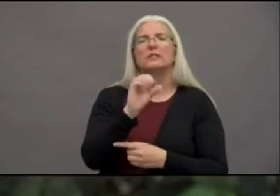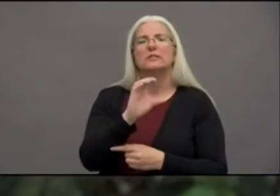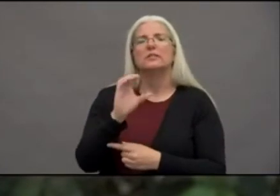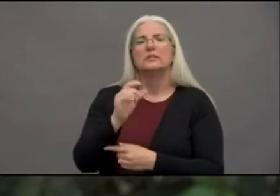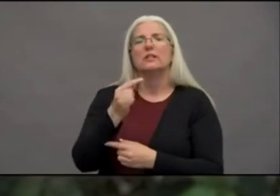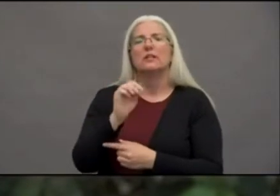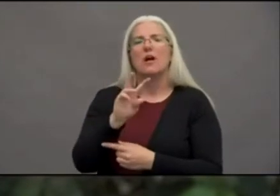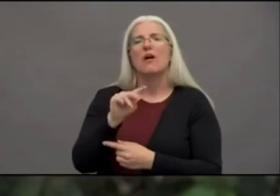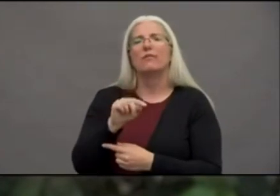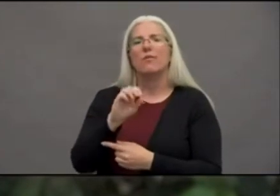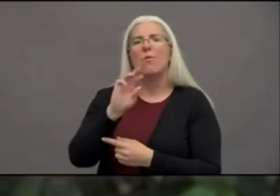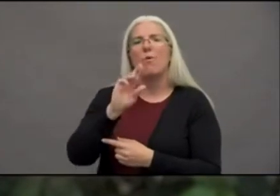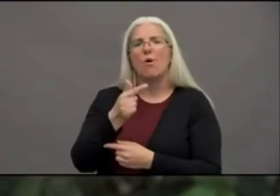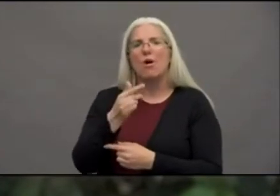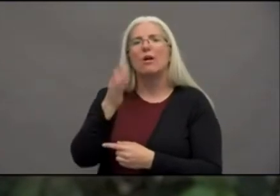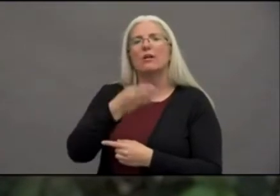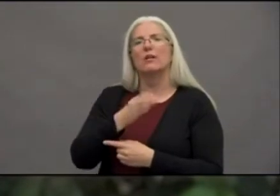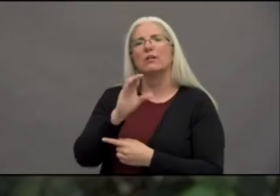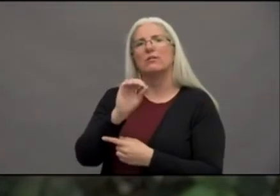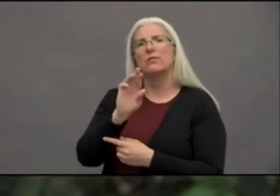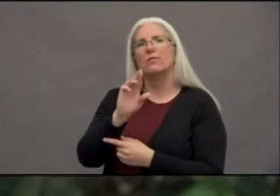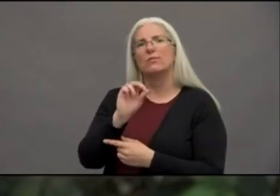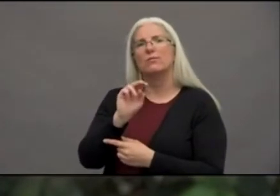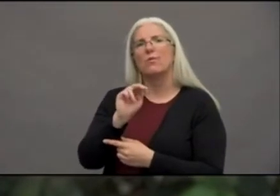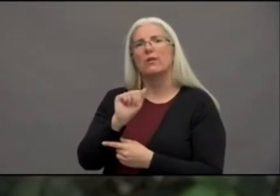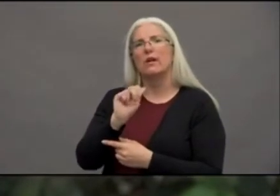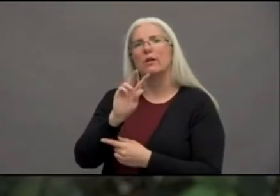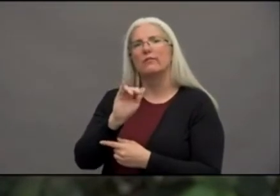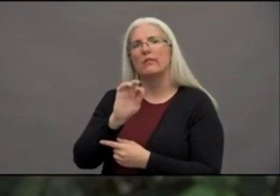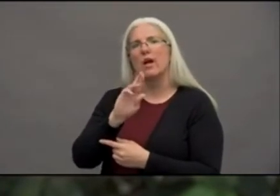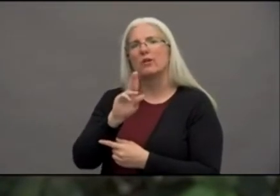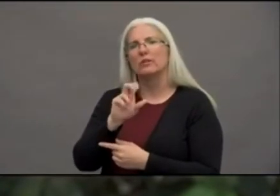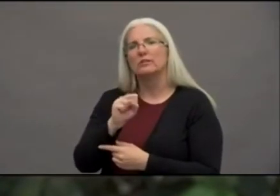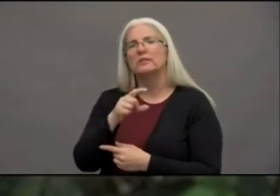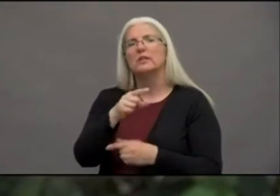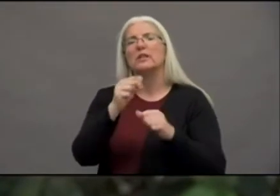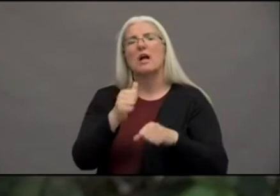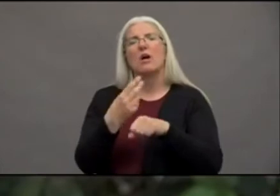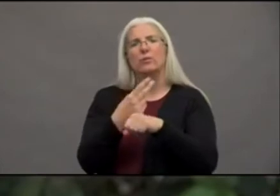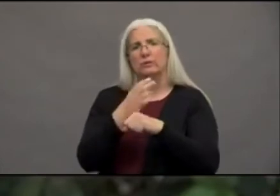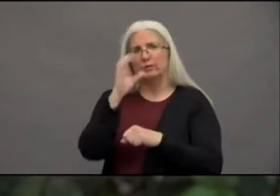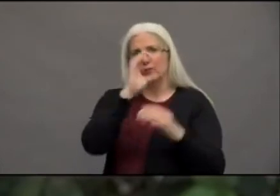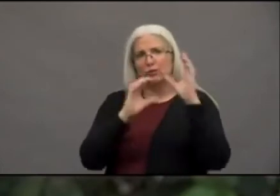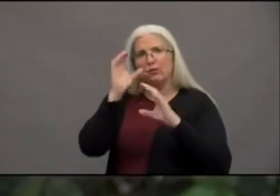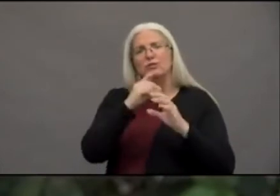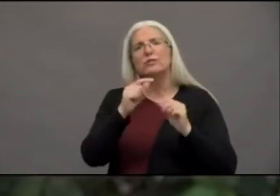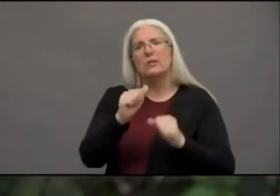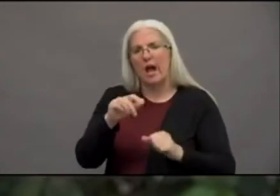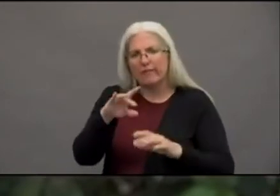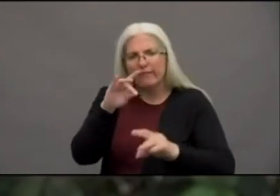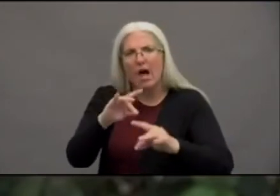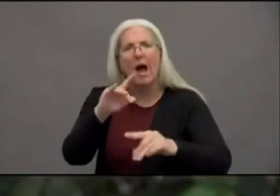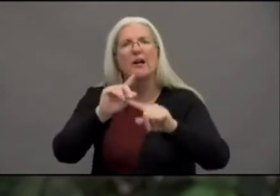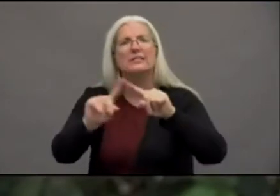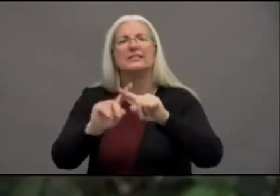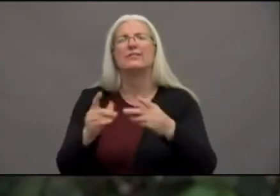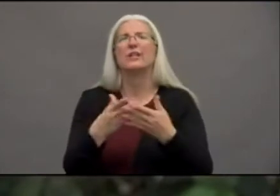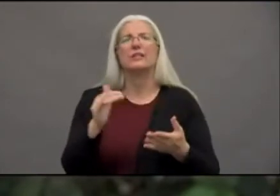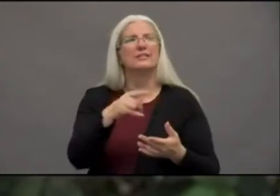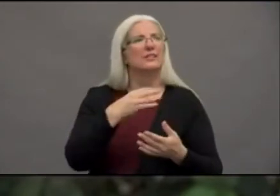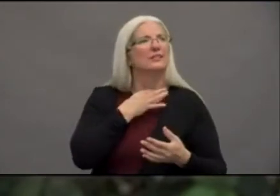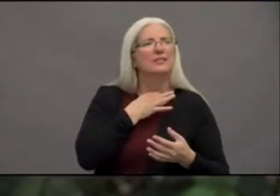secgov.org/coronavirus and use the search tool and find anything you need, information on anything that you need. It's right there. Yes, it's a